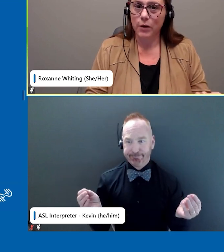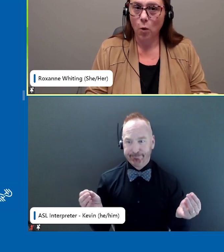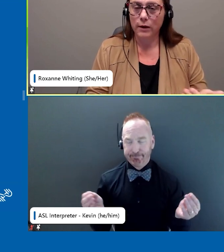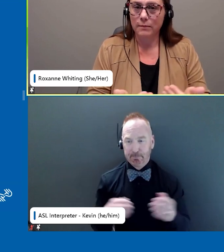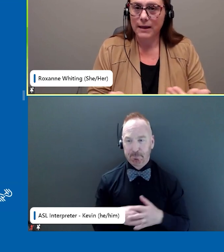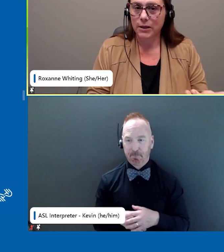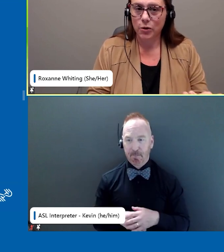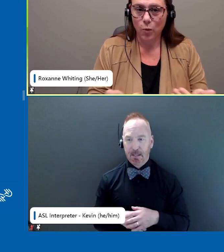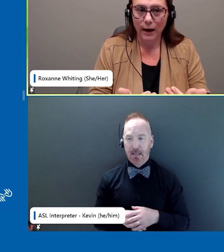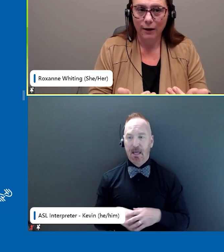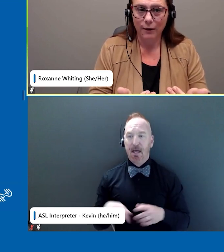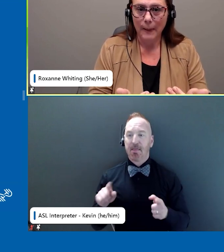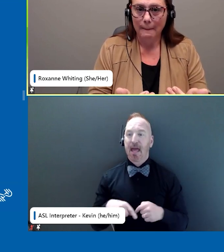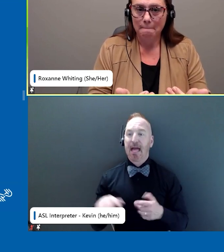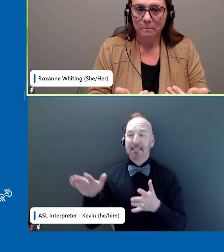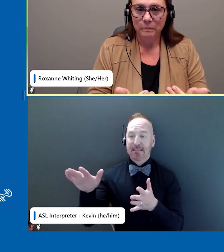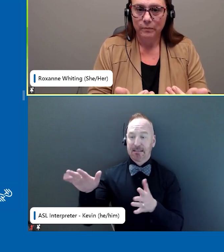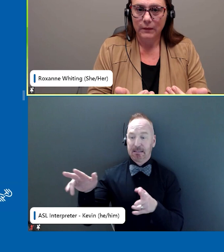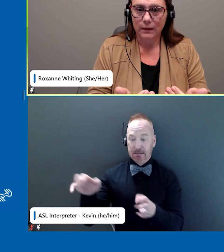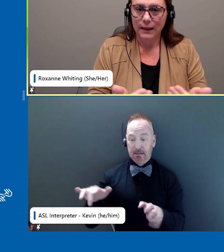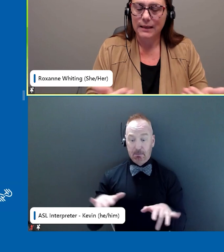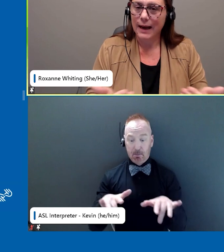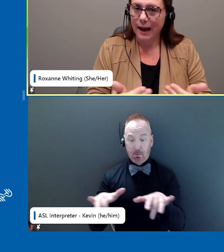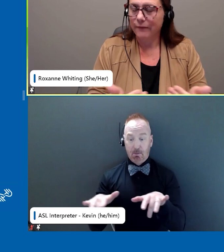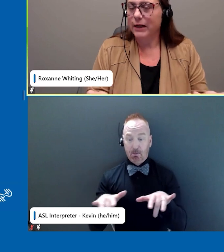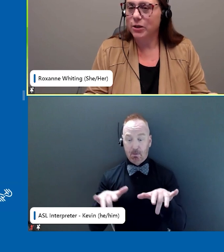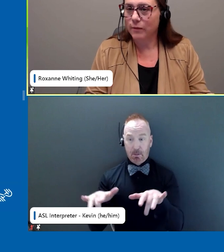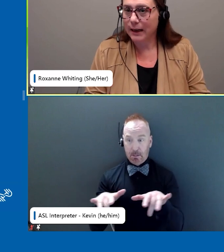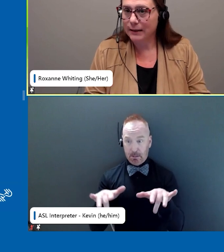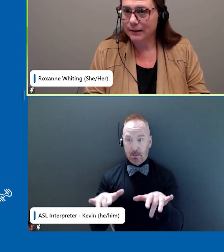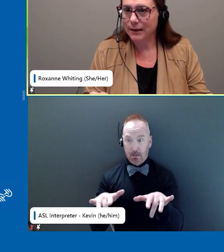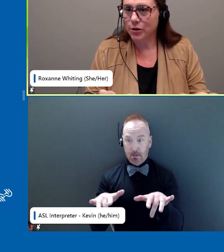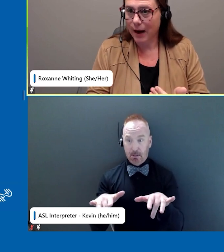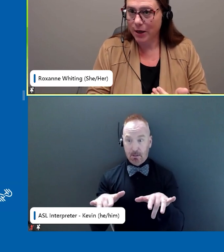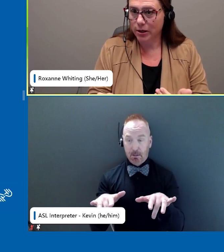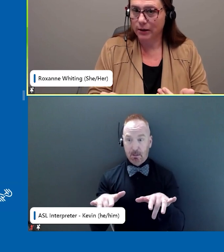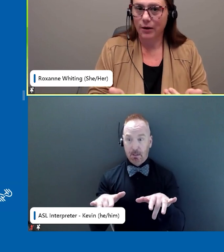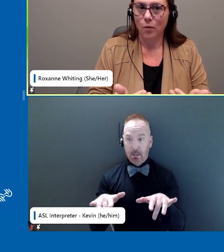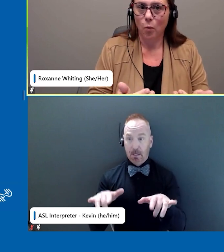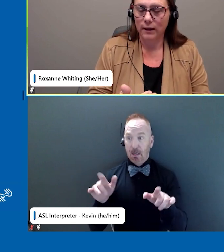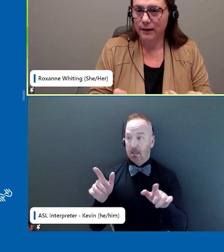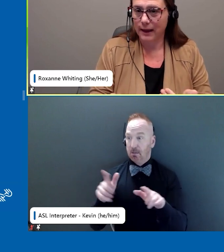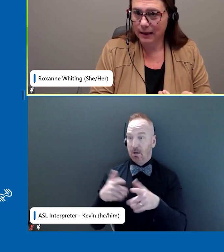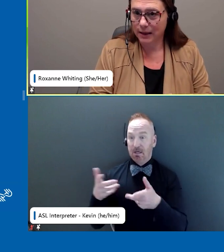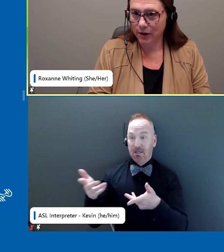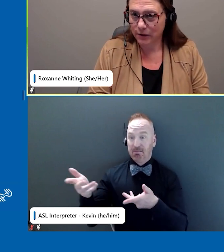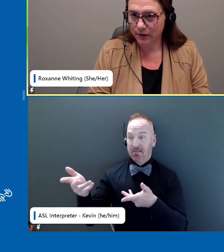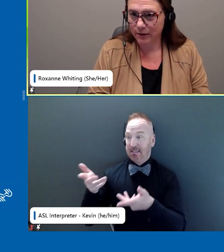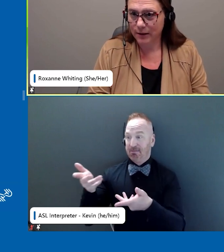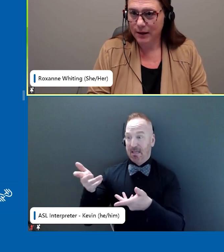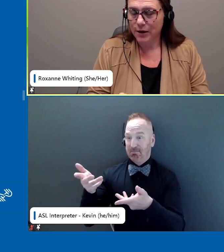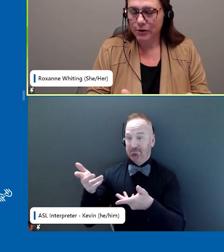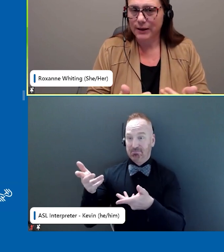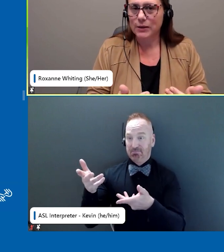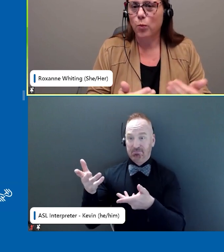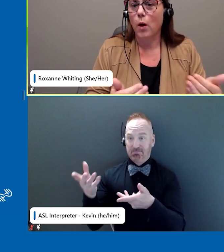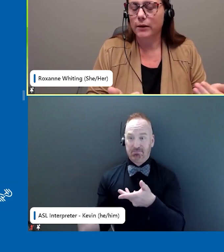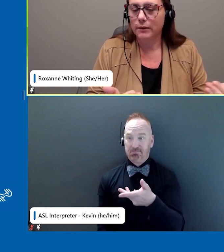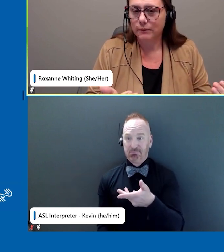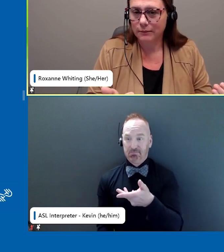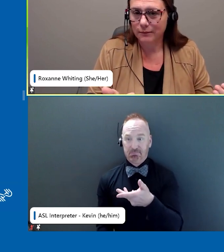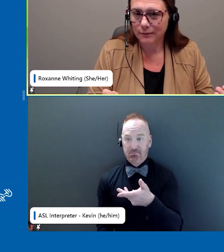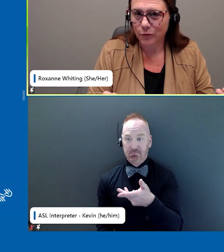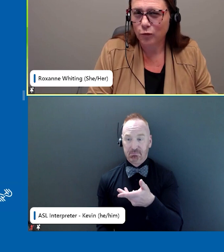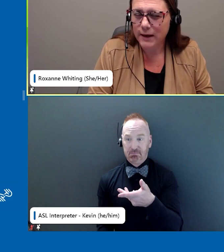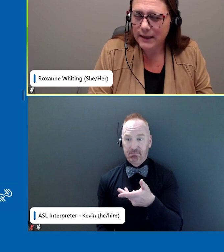that's a recorded message where they didn't have any direct interaction with the end user. So that's